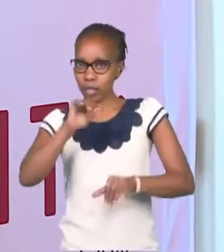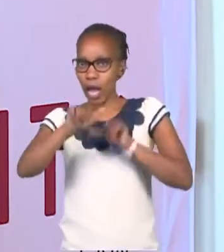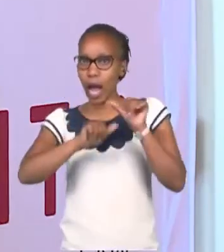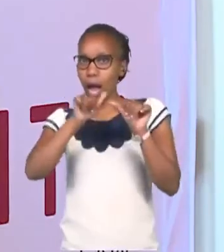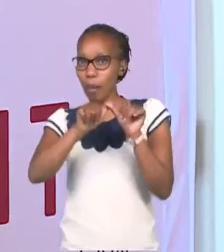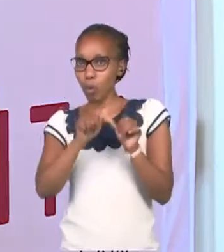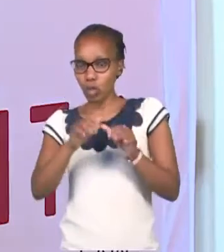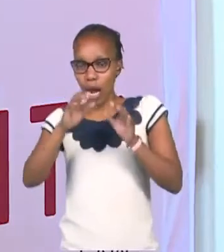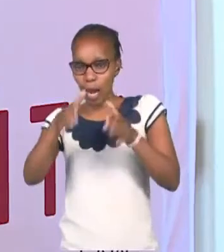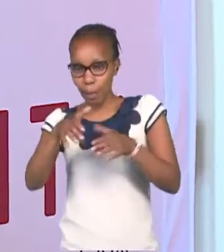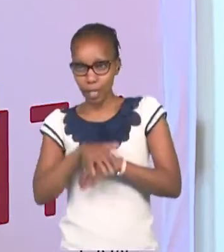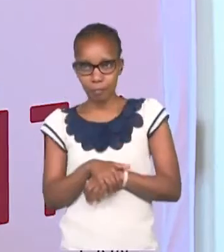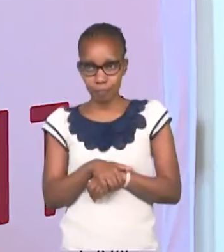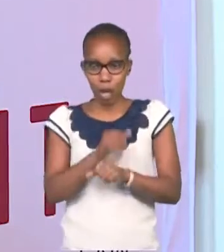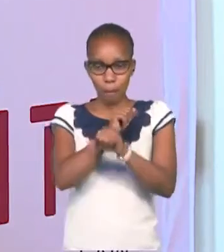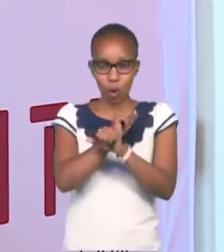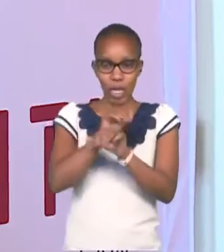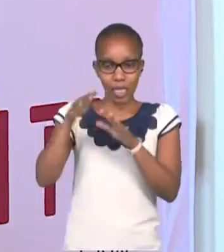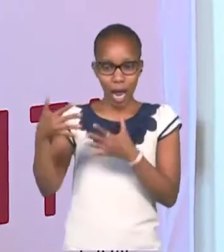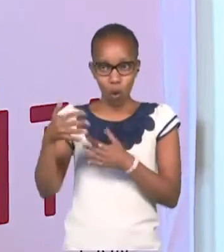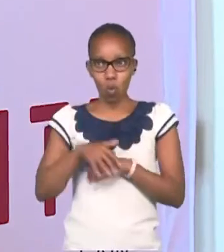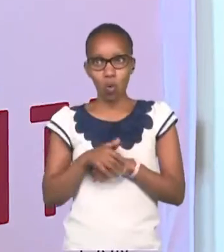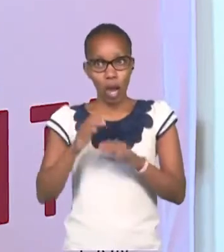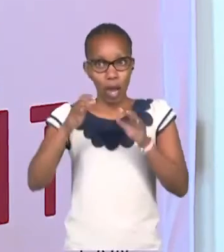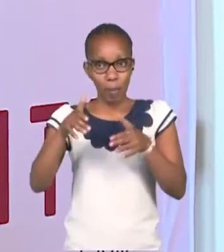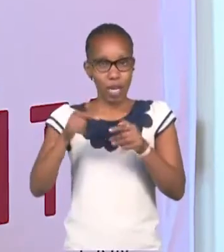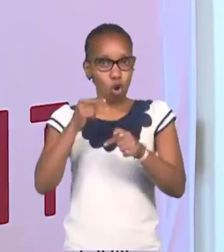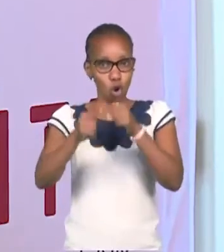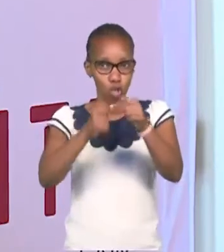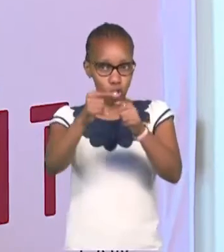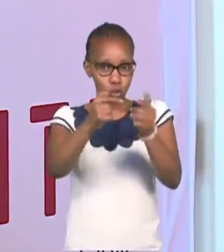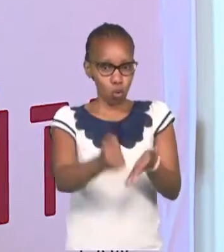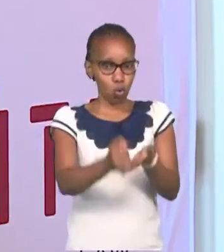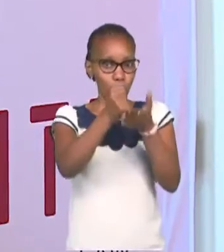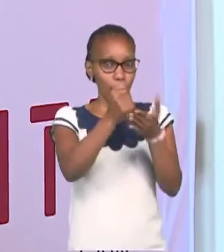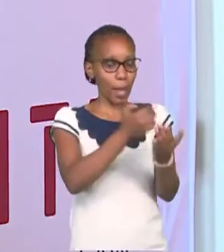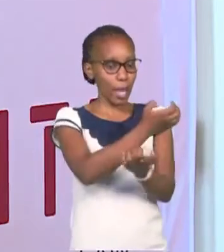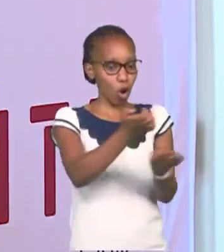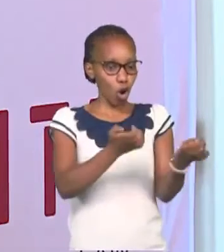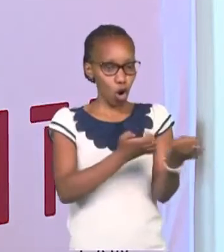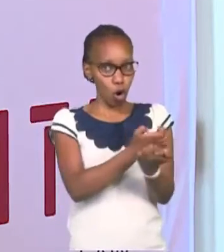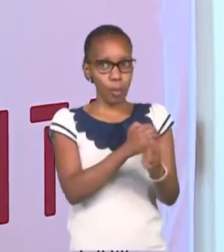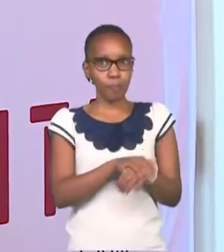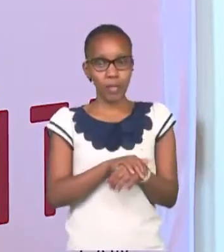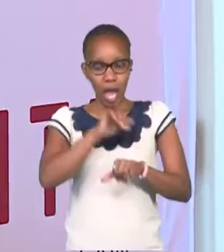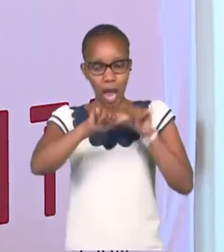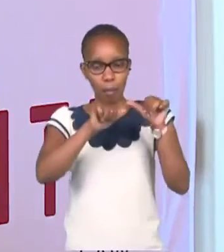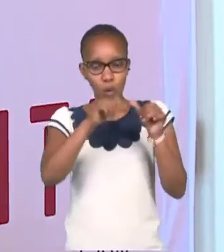companies, because companies are required to continue running the economy. So when it comes to